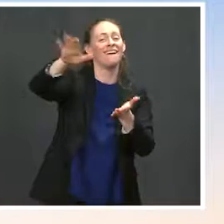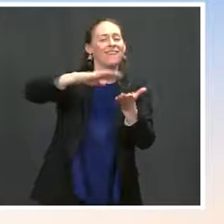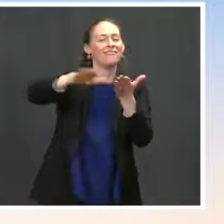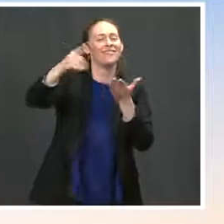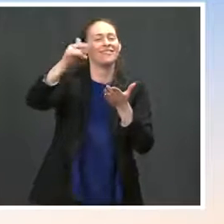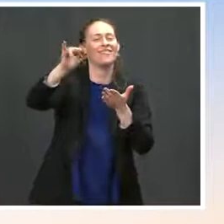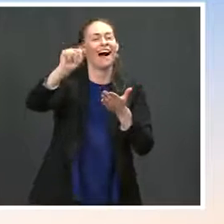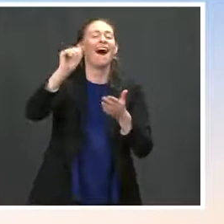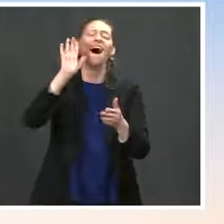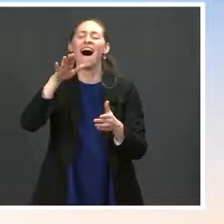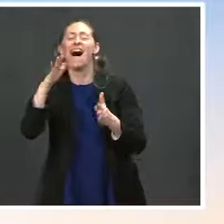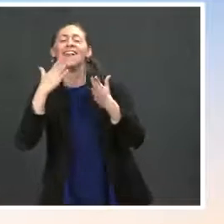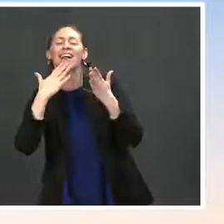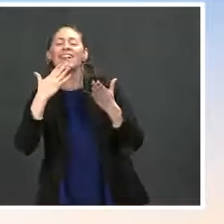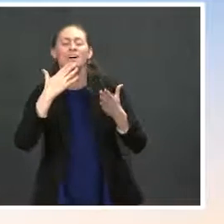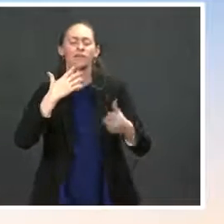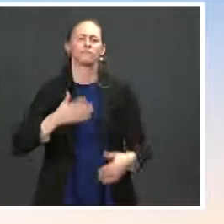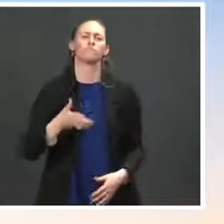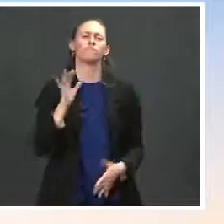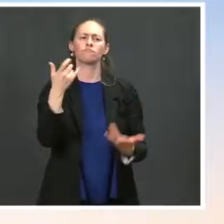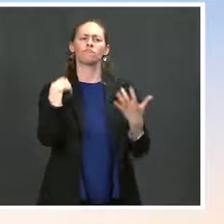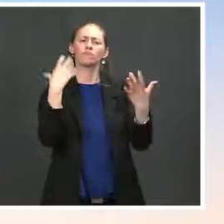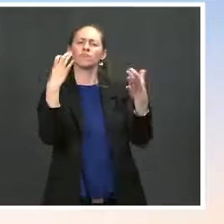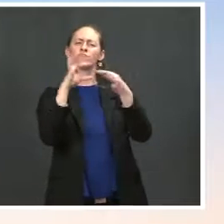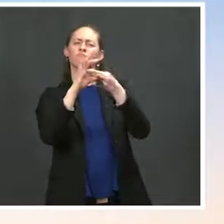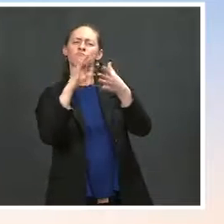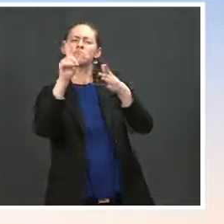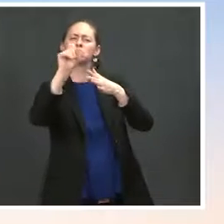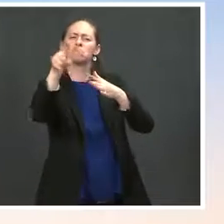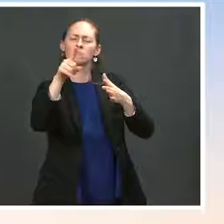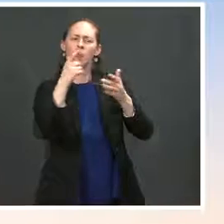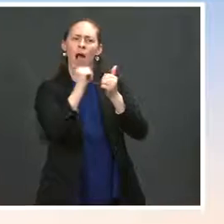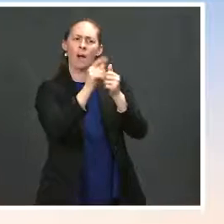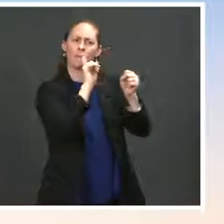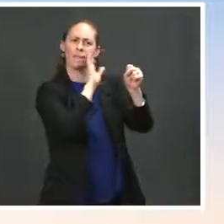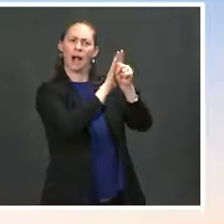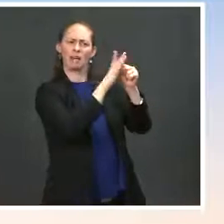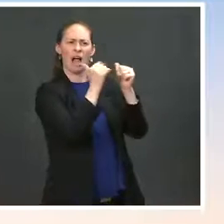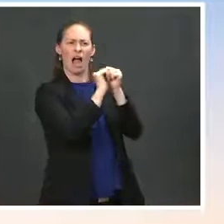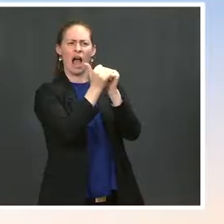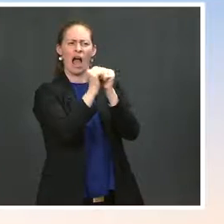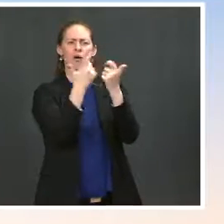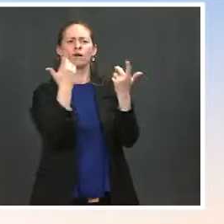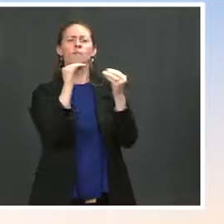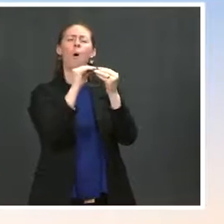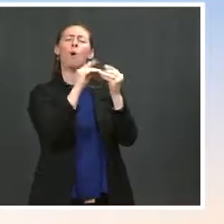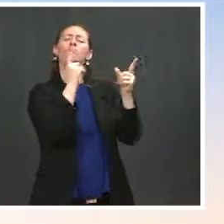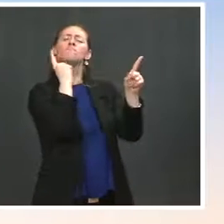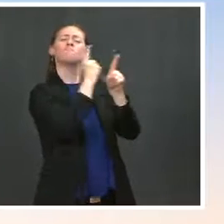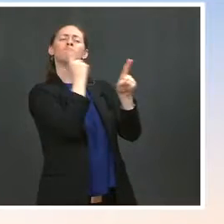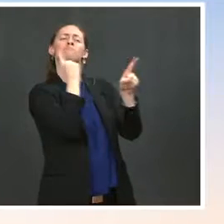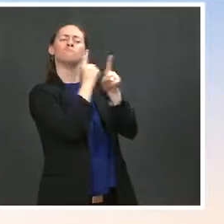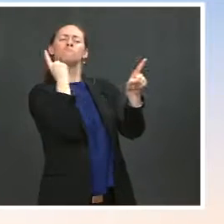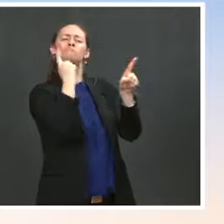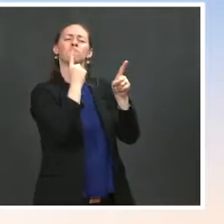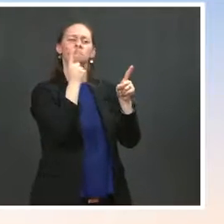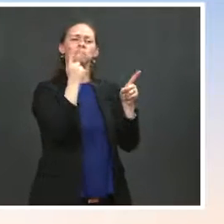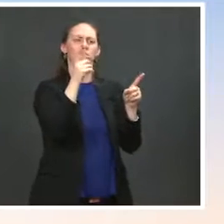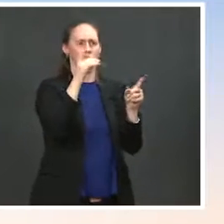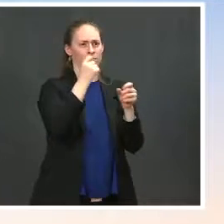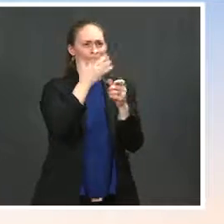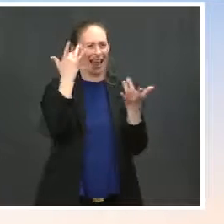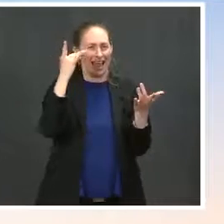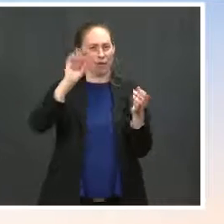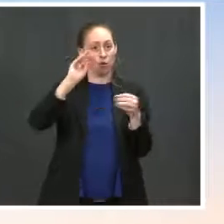When it comes to the pledge, how can you realistically make this pledge to the rest of the world when there's no guarantee